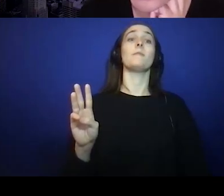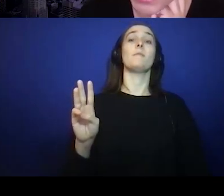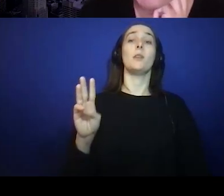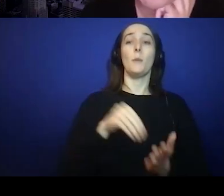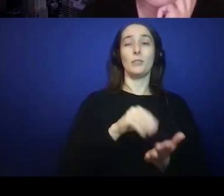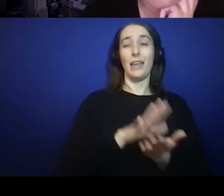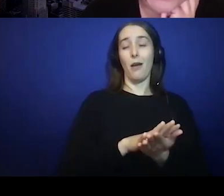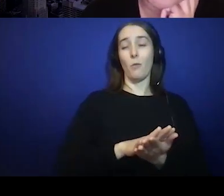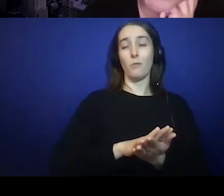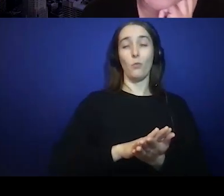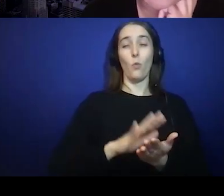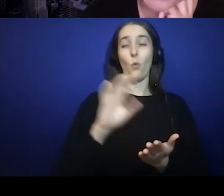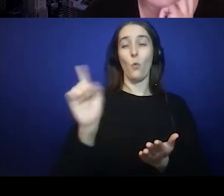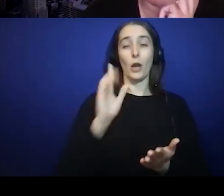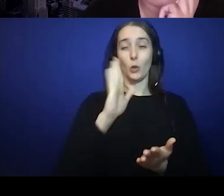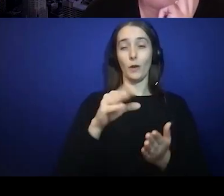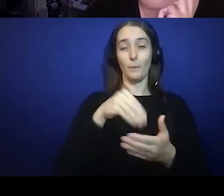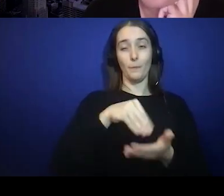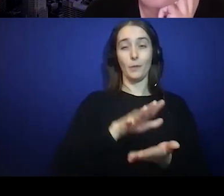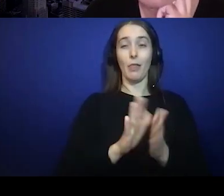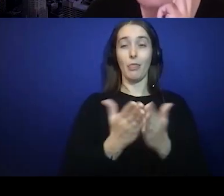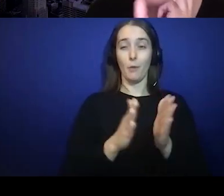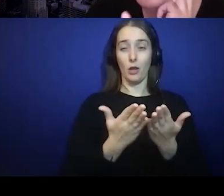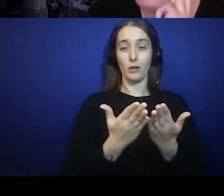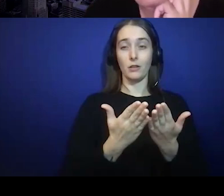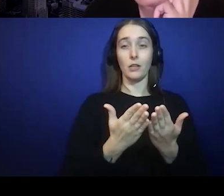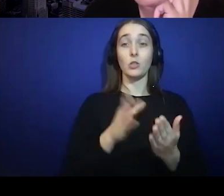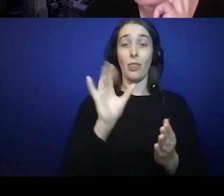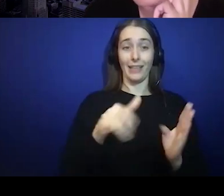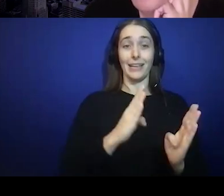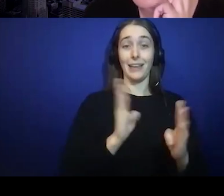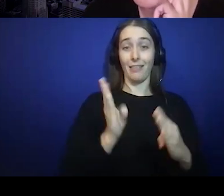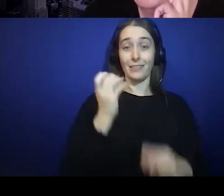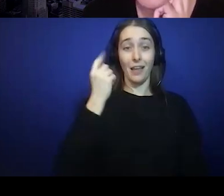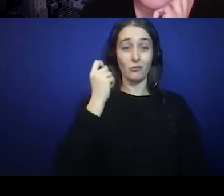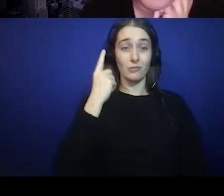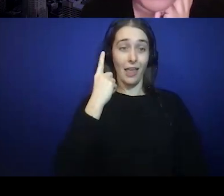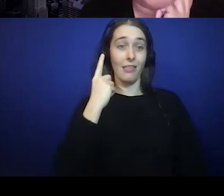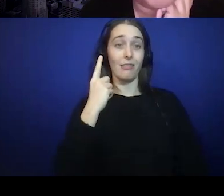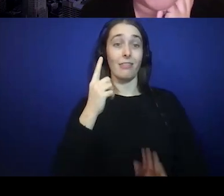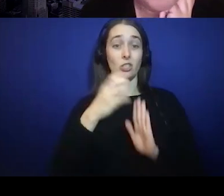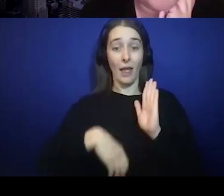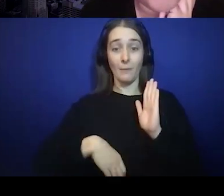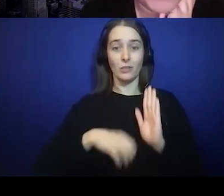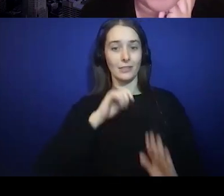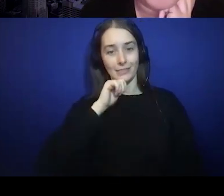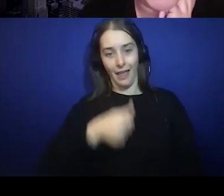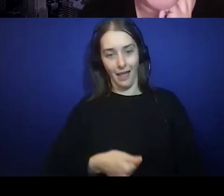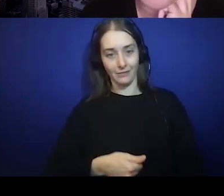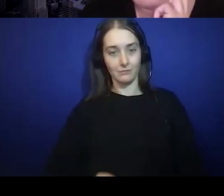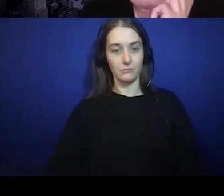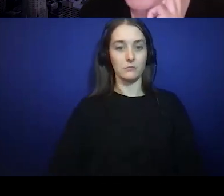like the New York Times. So that's italicized, but the article or chapter is not. So I hope that